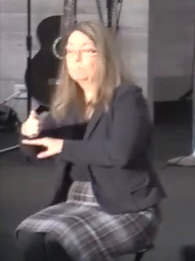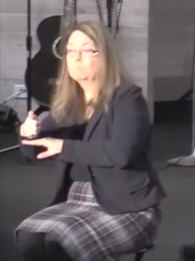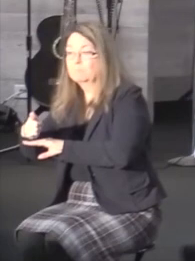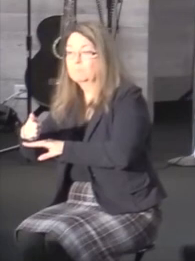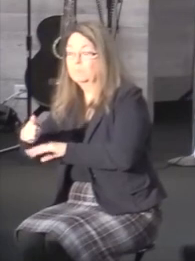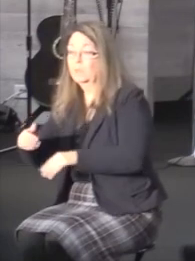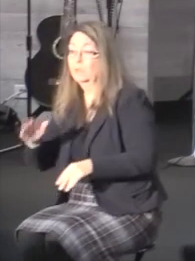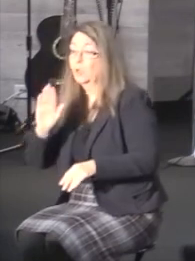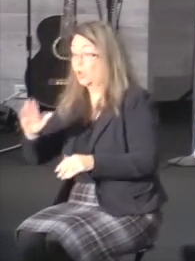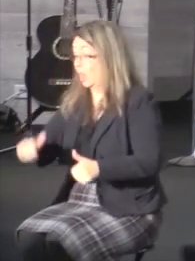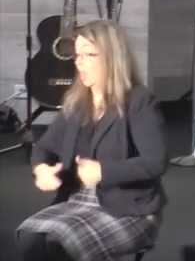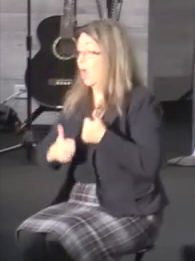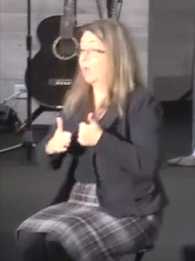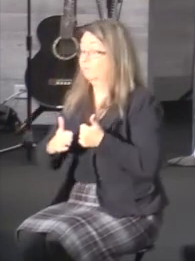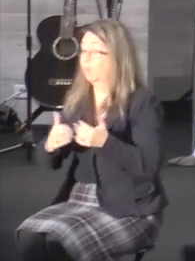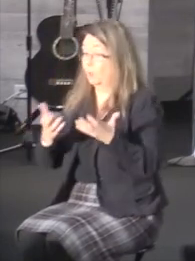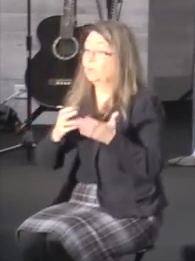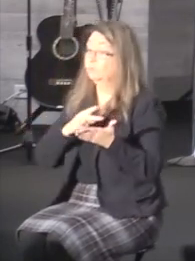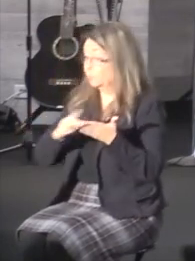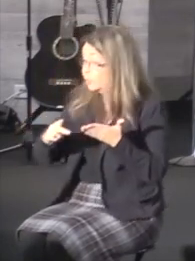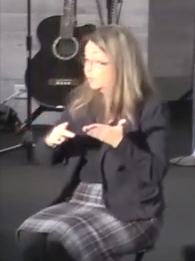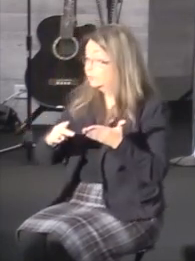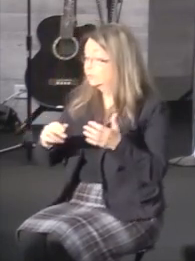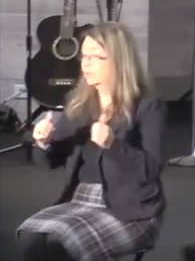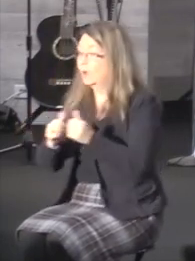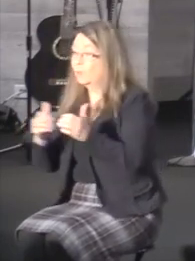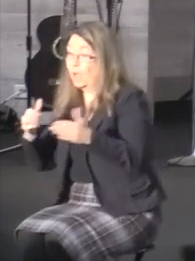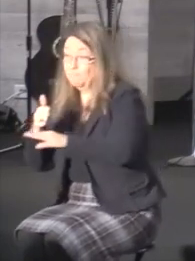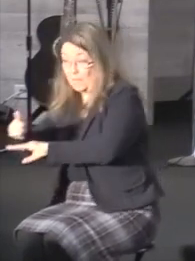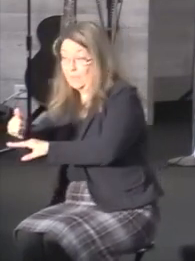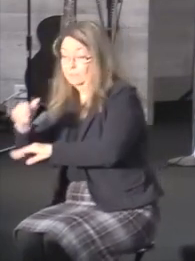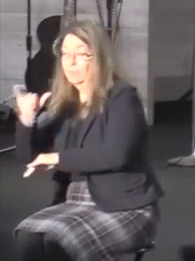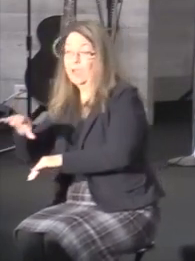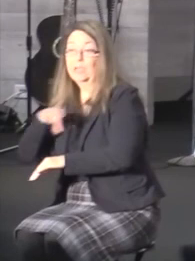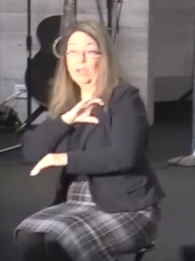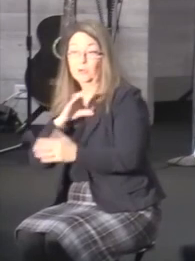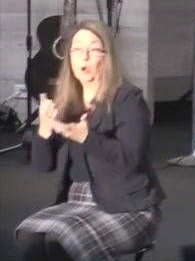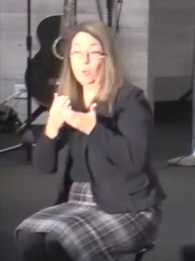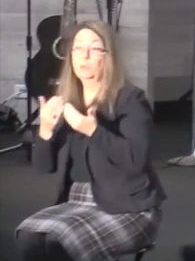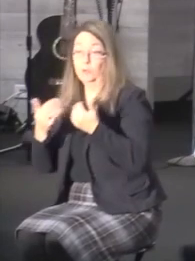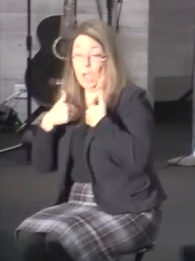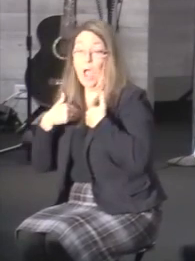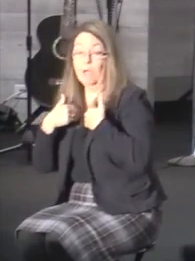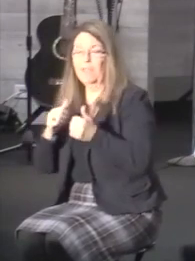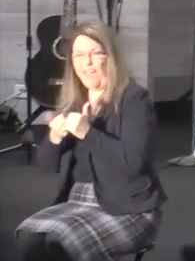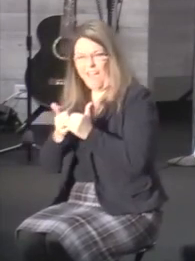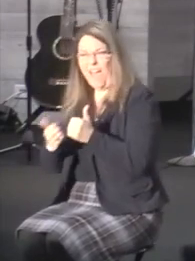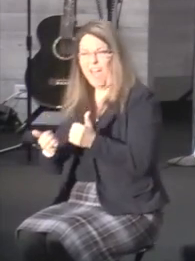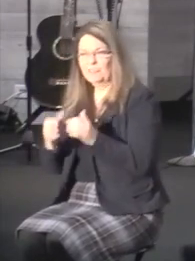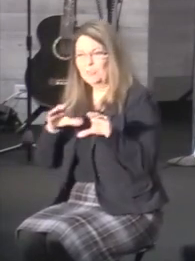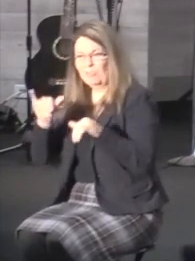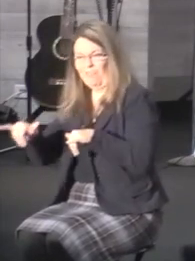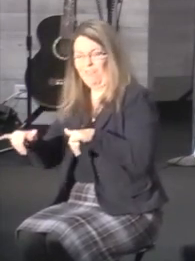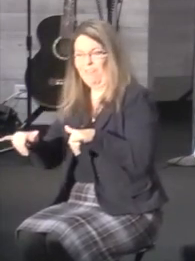of your life. I want you to be pure, and I want you to be blameless. That's the kind of character that I want you to have. Now, how in the world would they accomplish